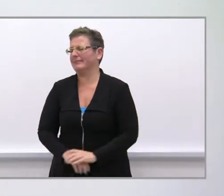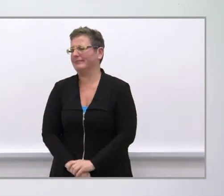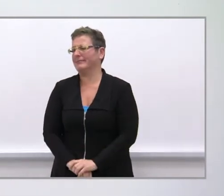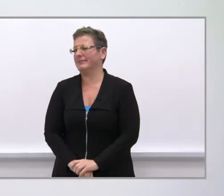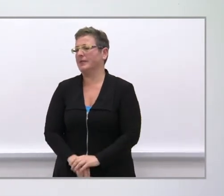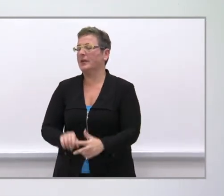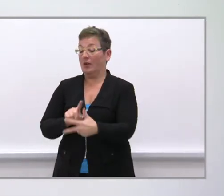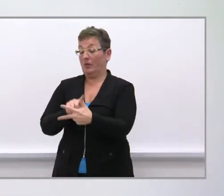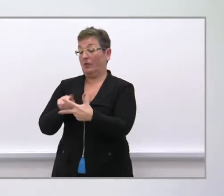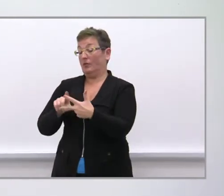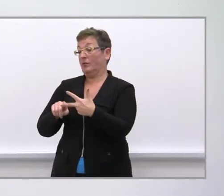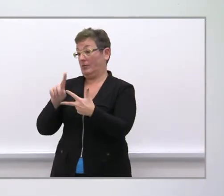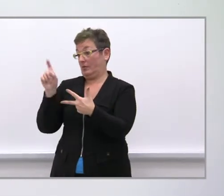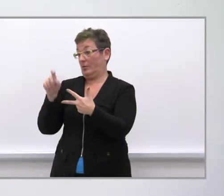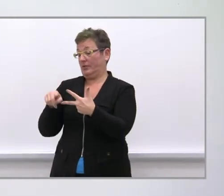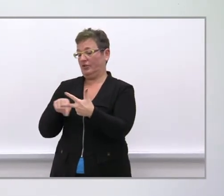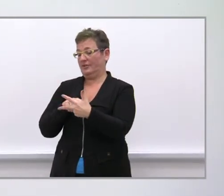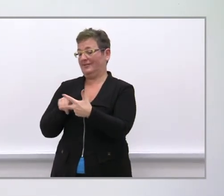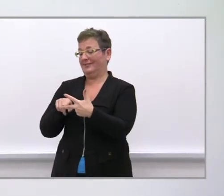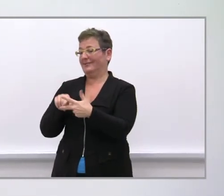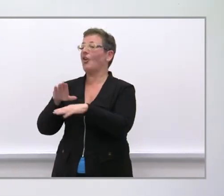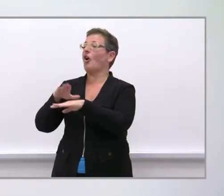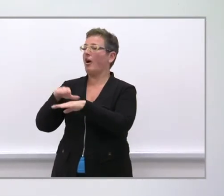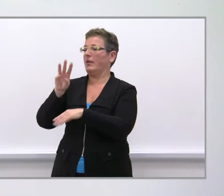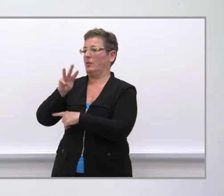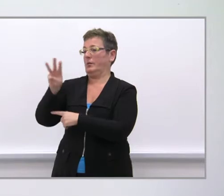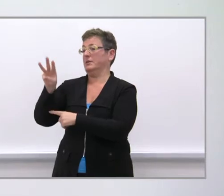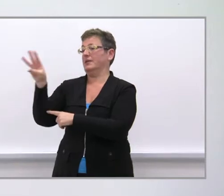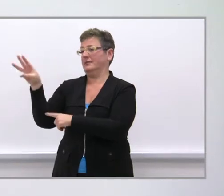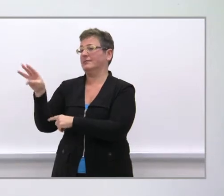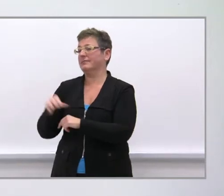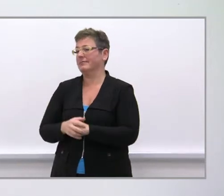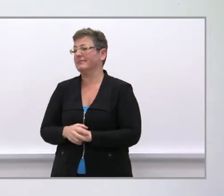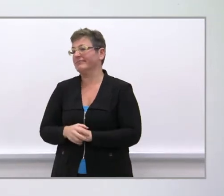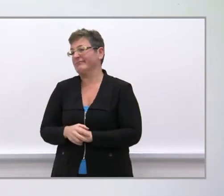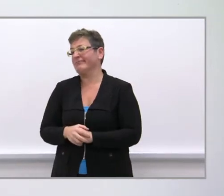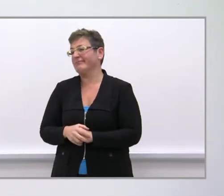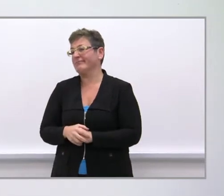The questions are on the website.